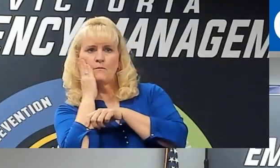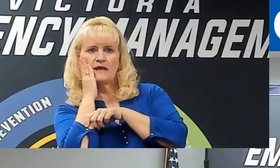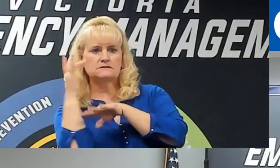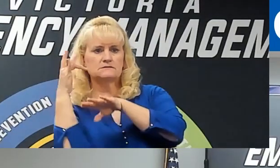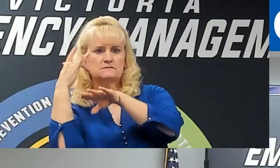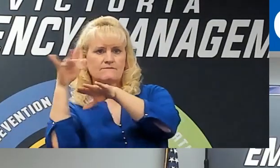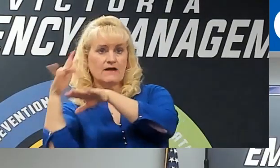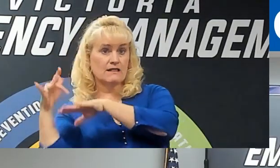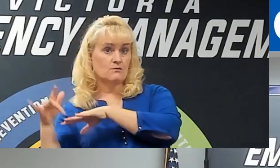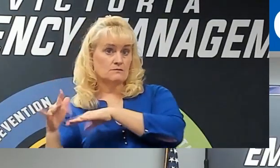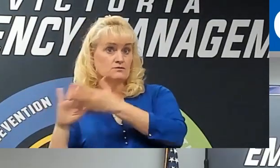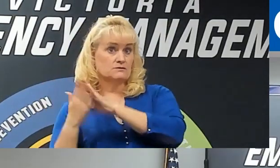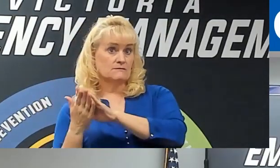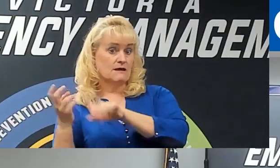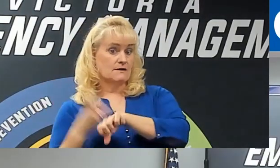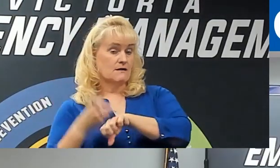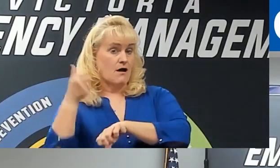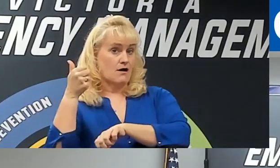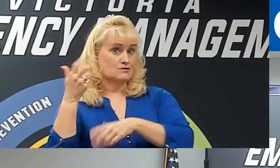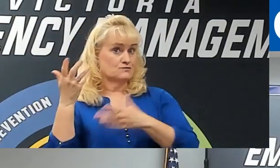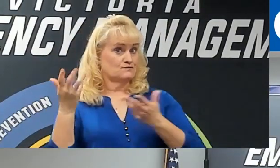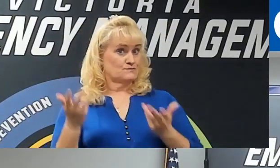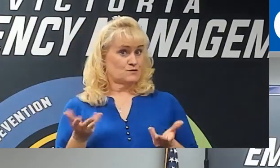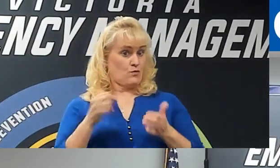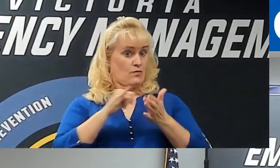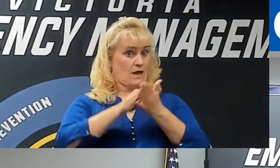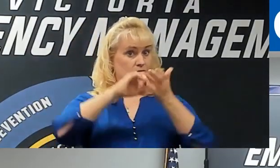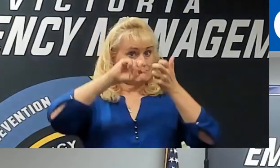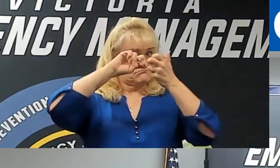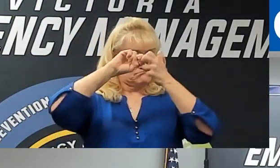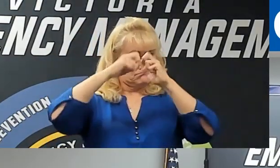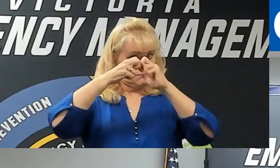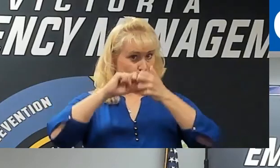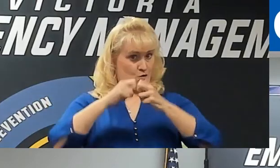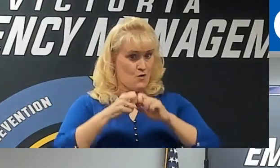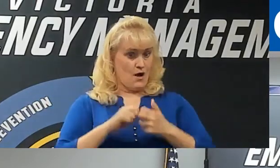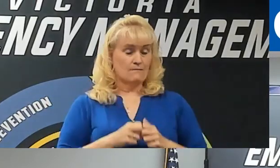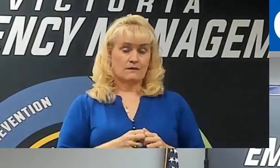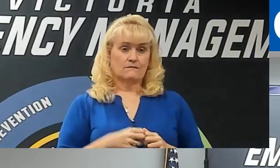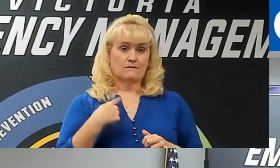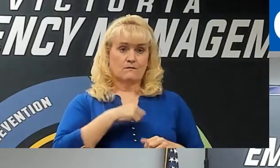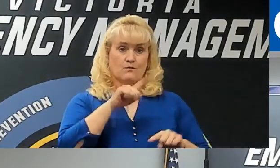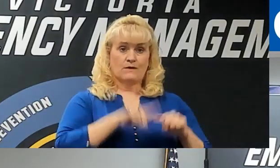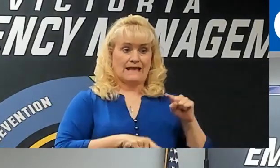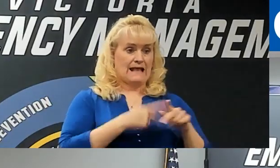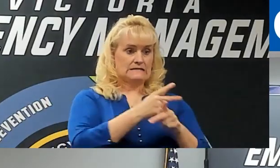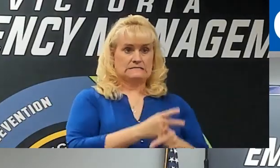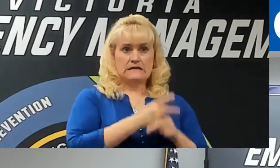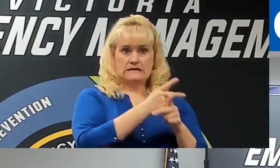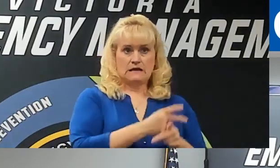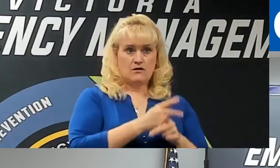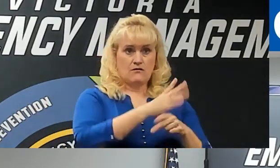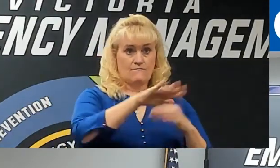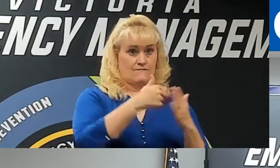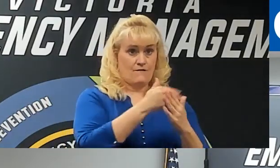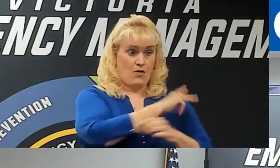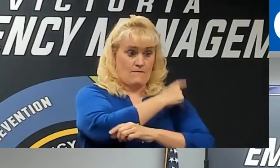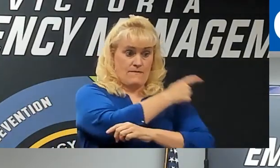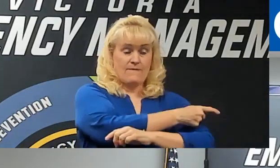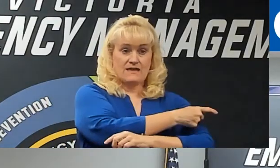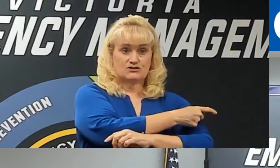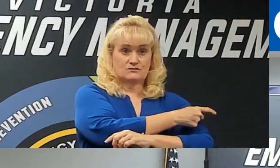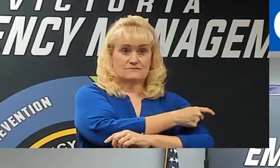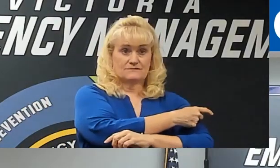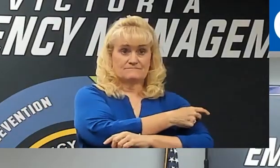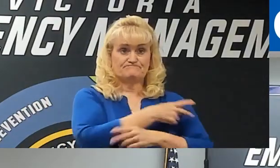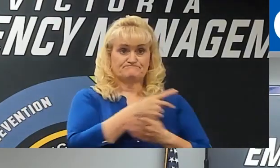that is making it harder. So that within itself is interfering with our ability to take care of some patients that need to go to tertiary care centers. We send